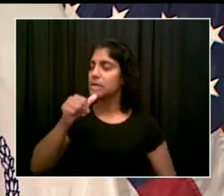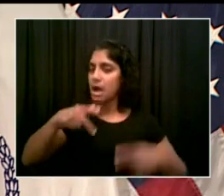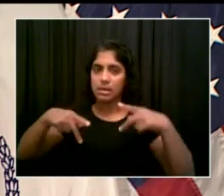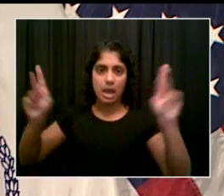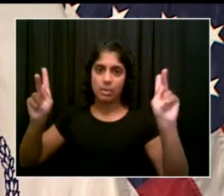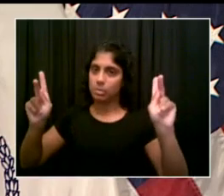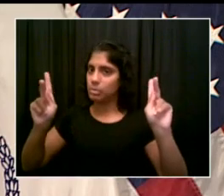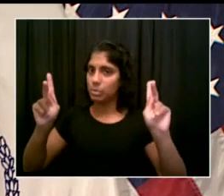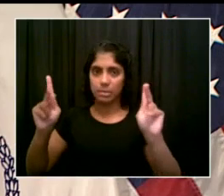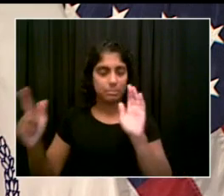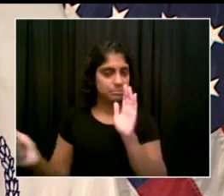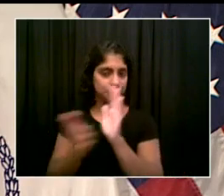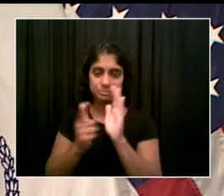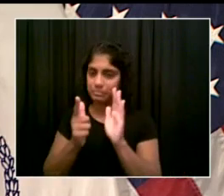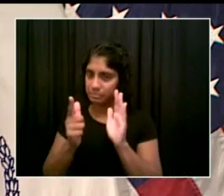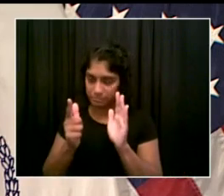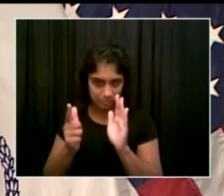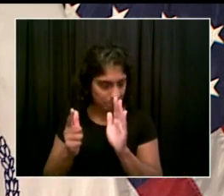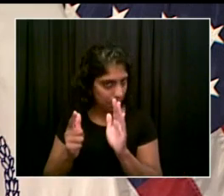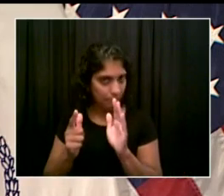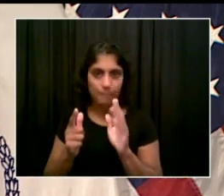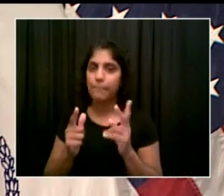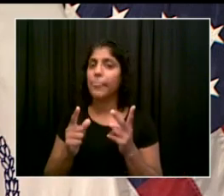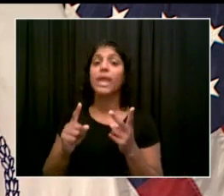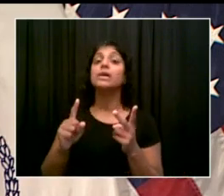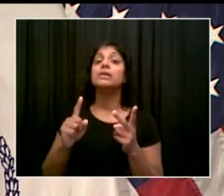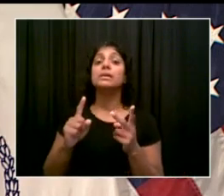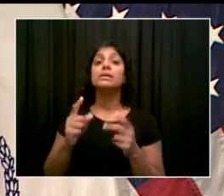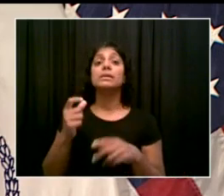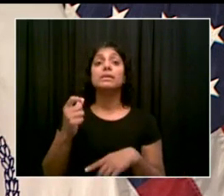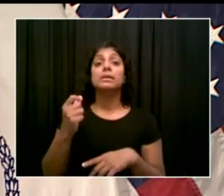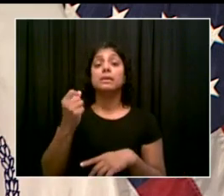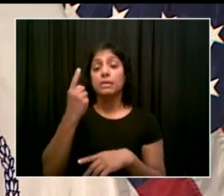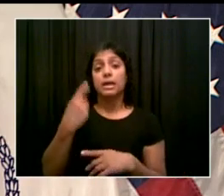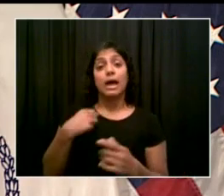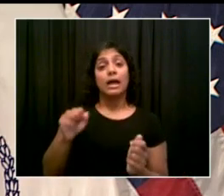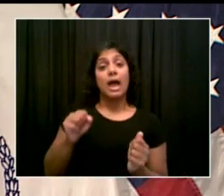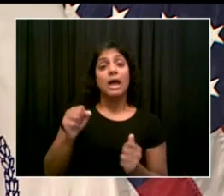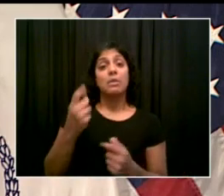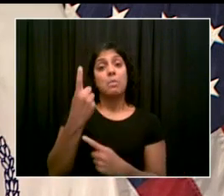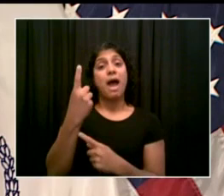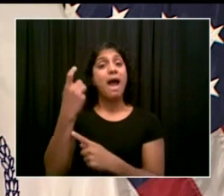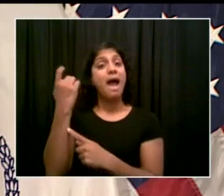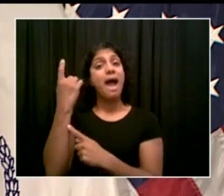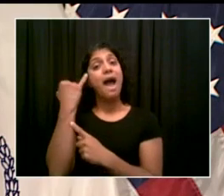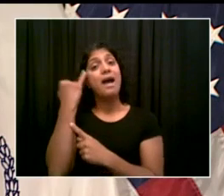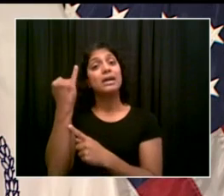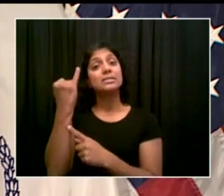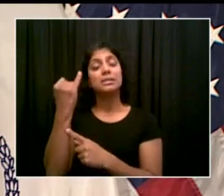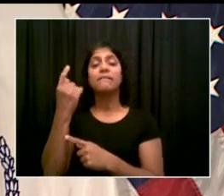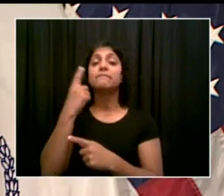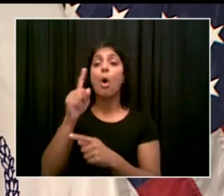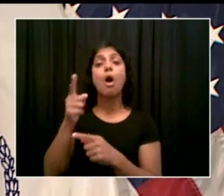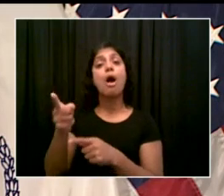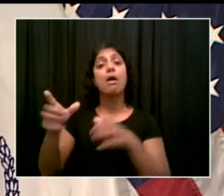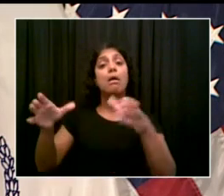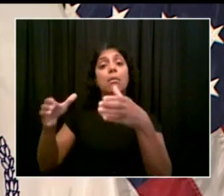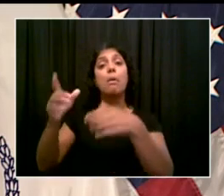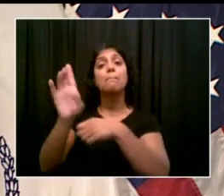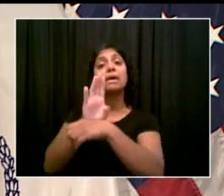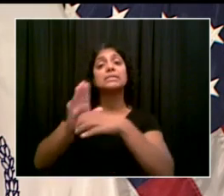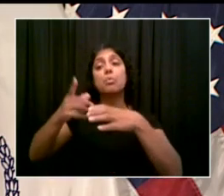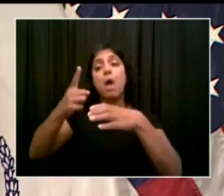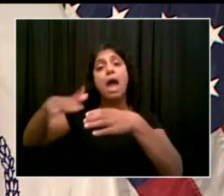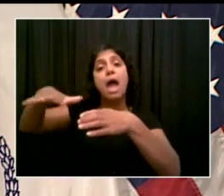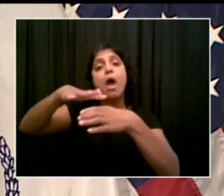worth exploring, absolutely. But in the meantime, we've got to be very aggressive because of the dangers and the impact